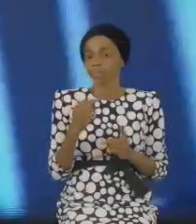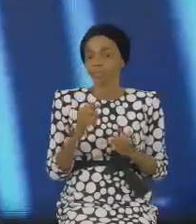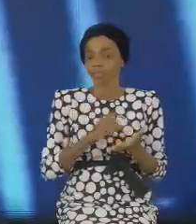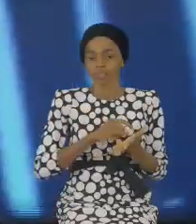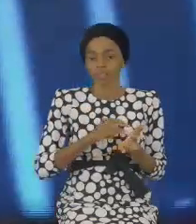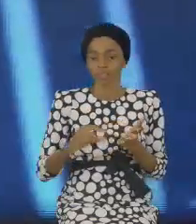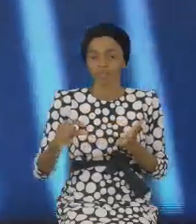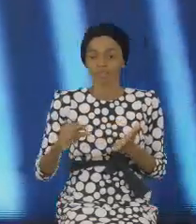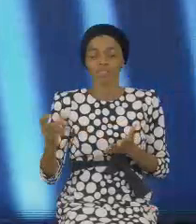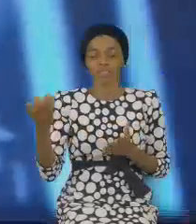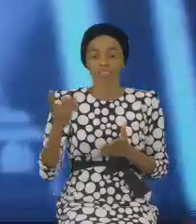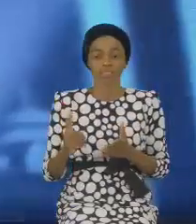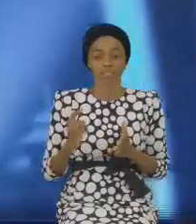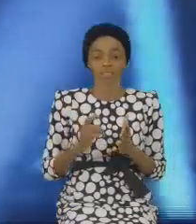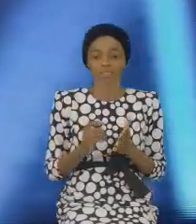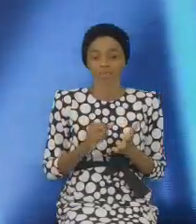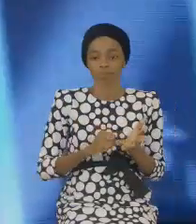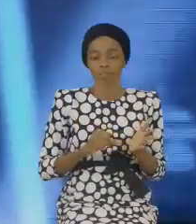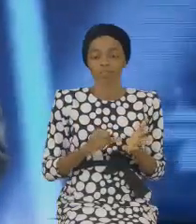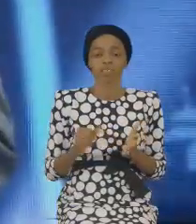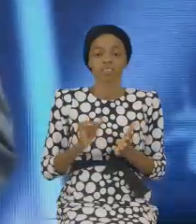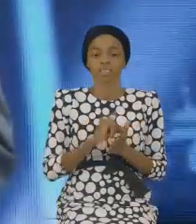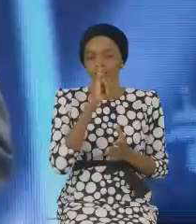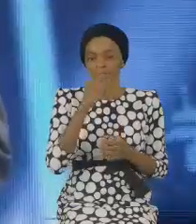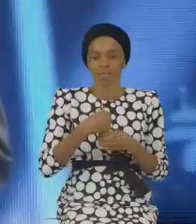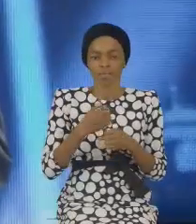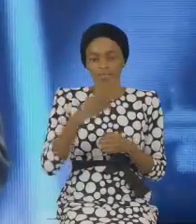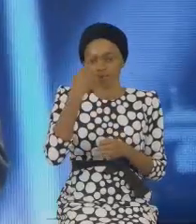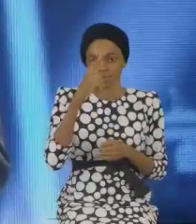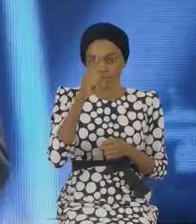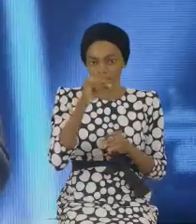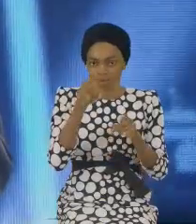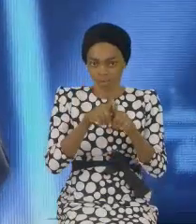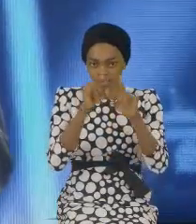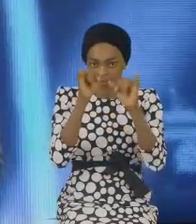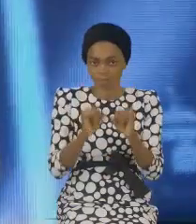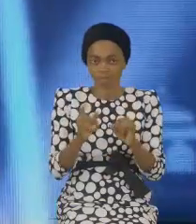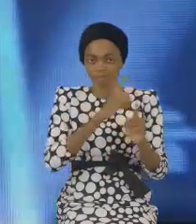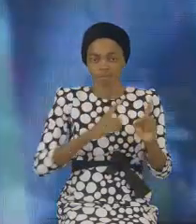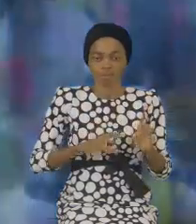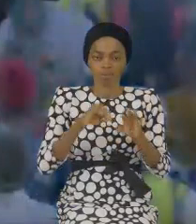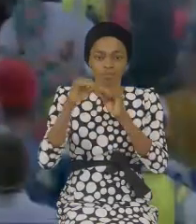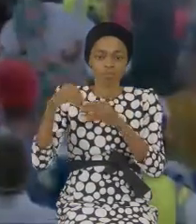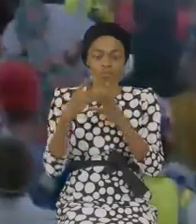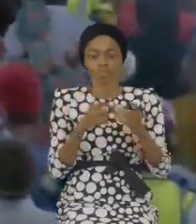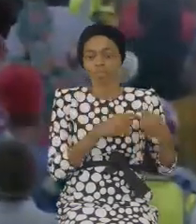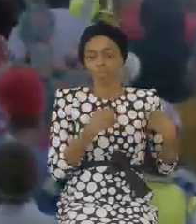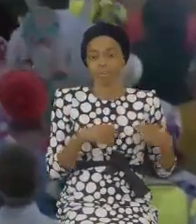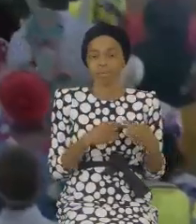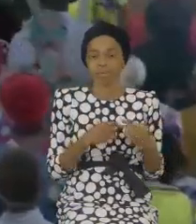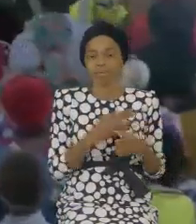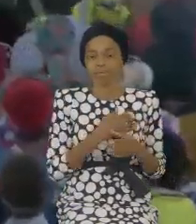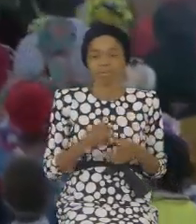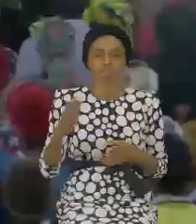that is meant for you in particular, the Lord will register on your heart. Amen. And by